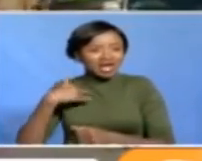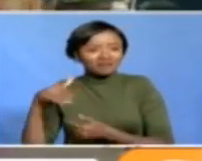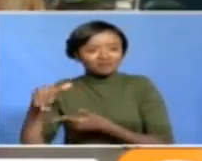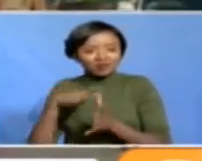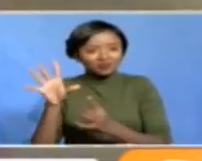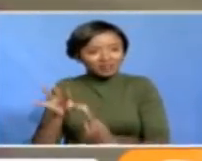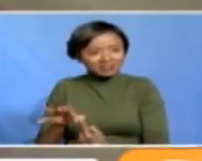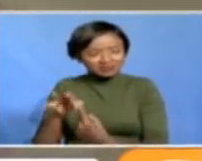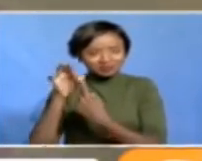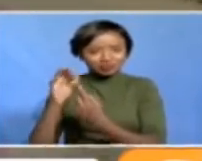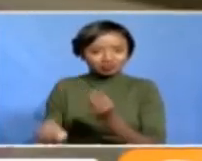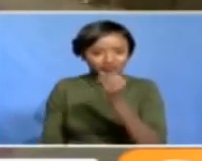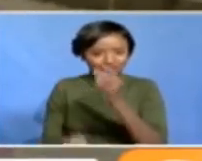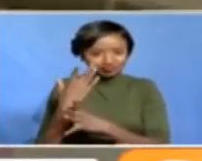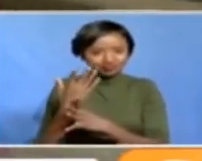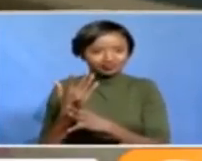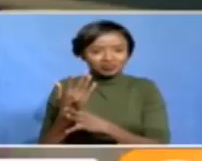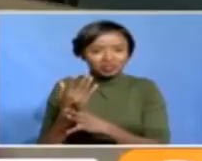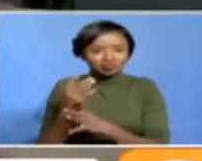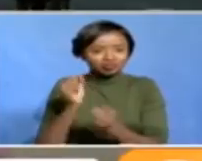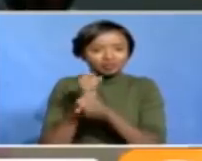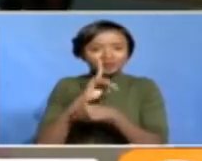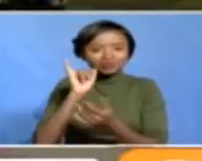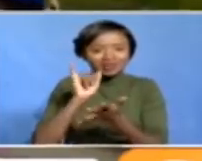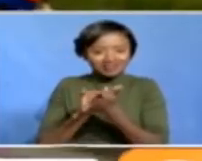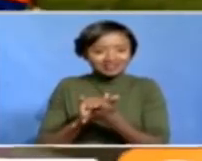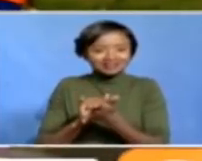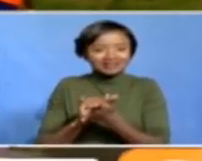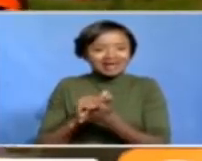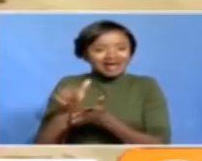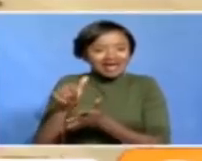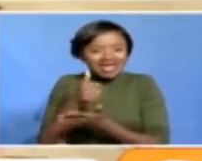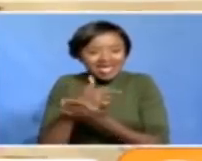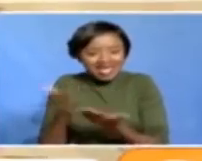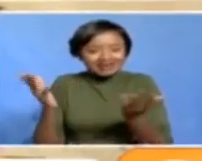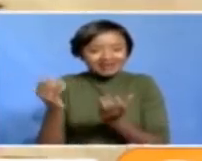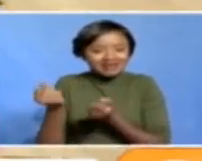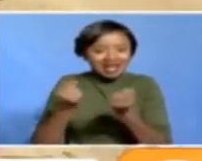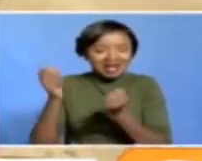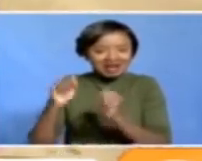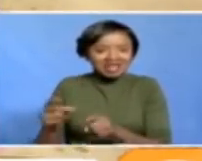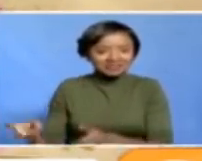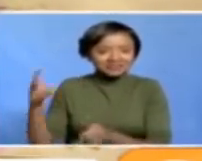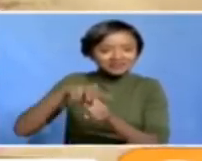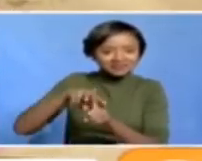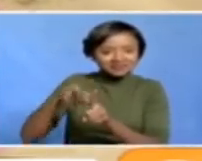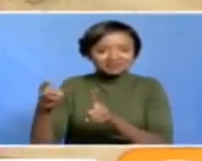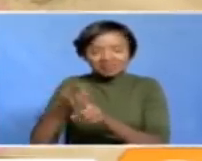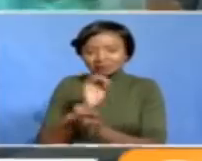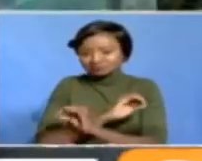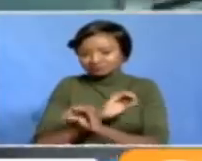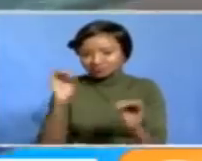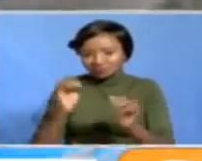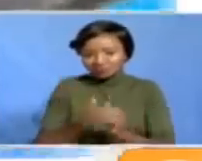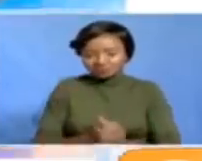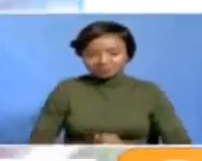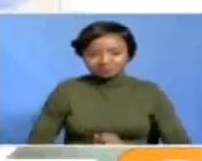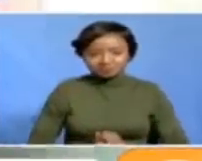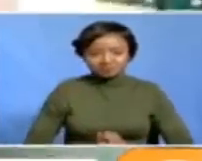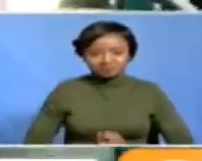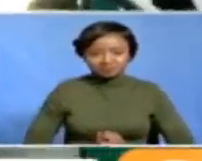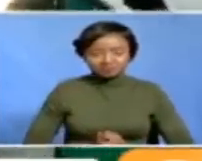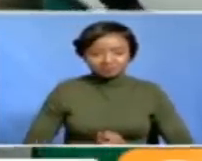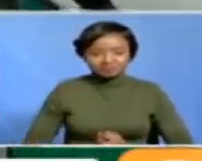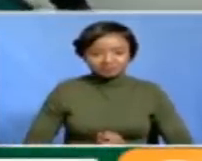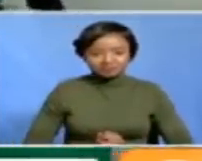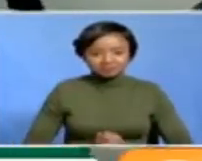precaution has been taken to ensure even the daring ones cannot just change lanes when they are free of the buses.